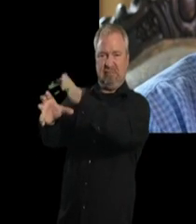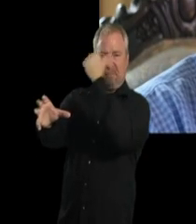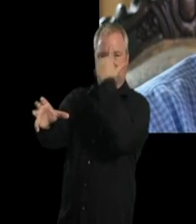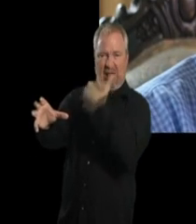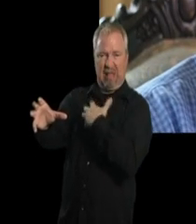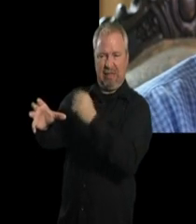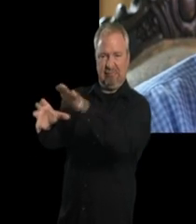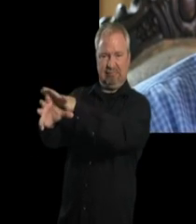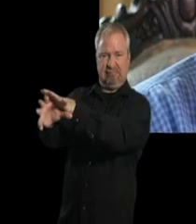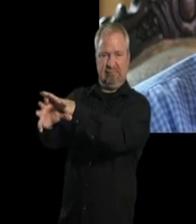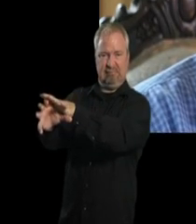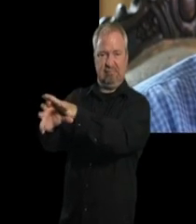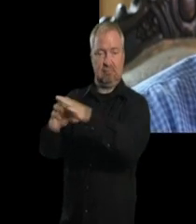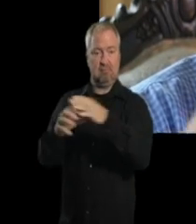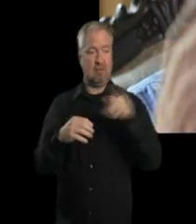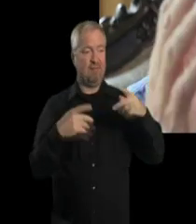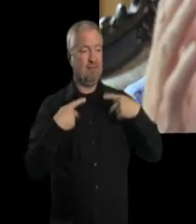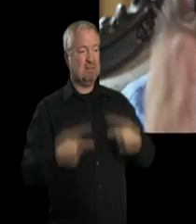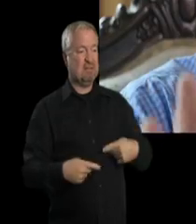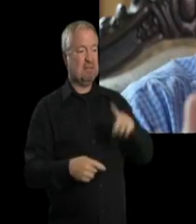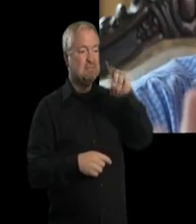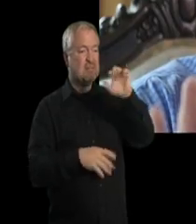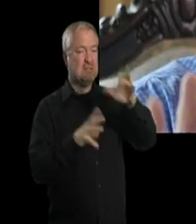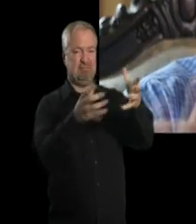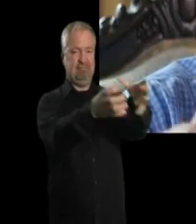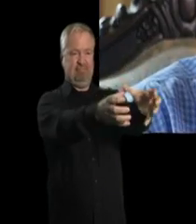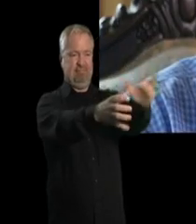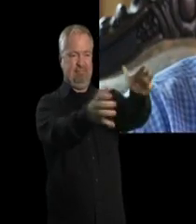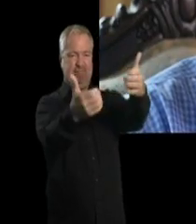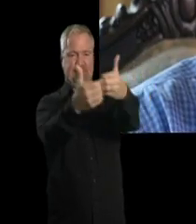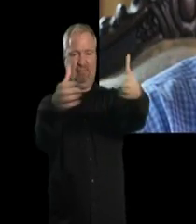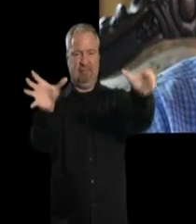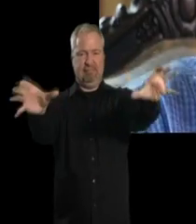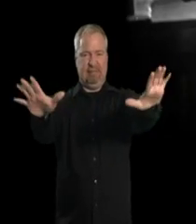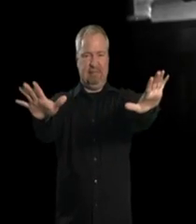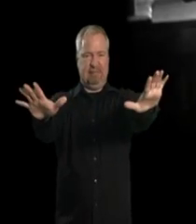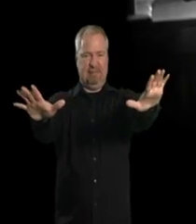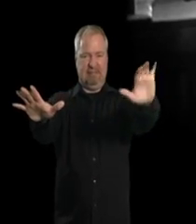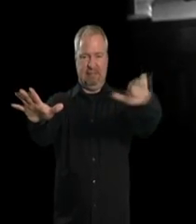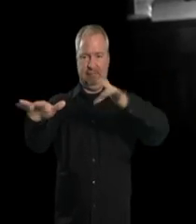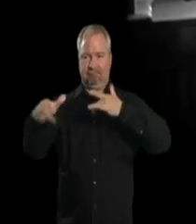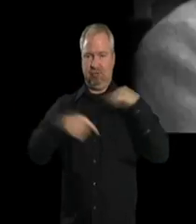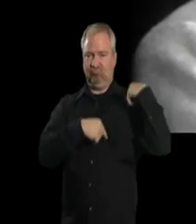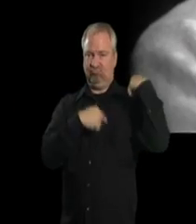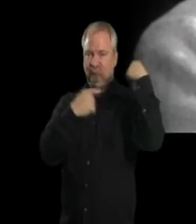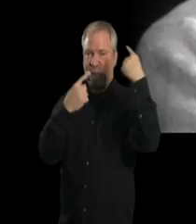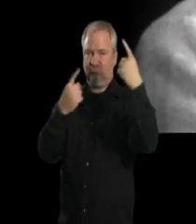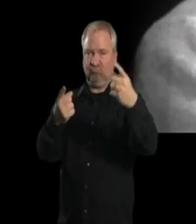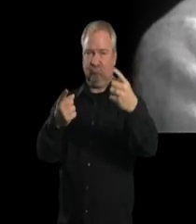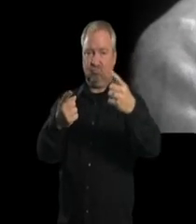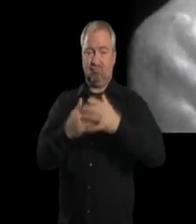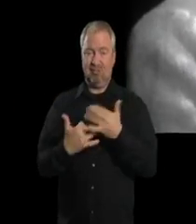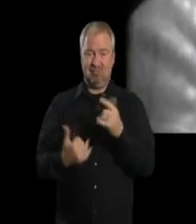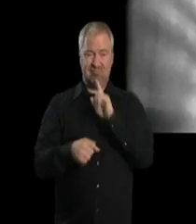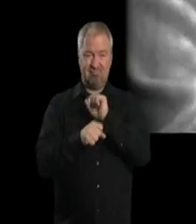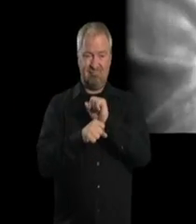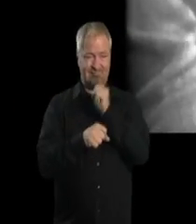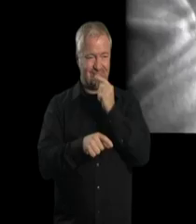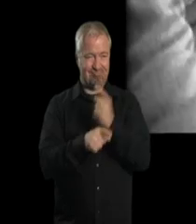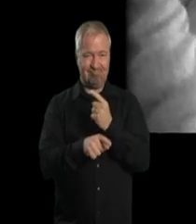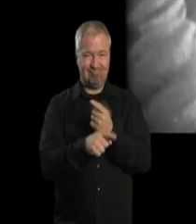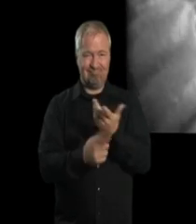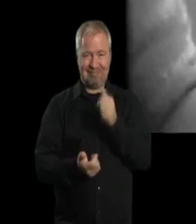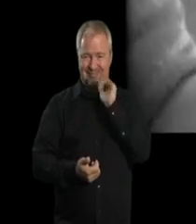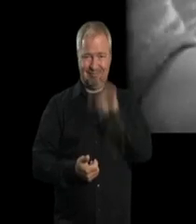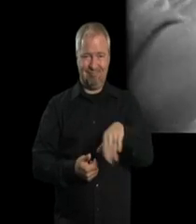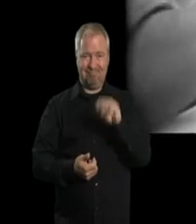are here, and the physically disabled are there, and that sort of thing, that wasn't the spirit